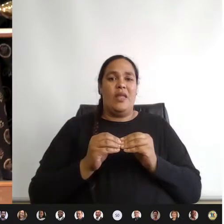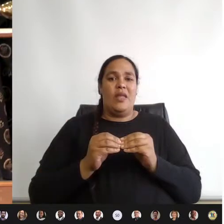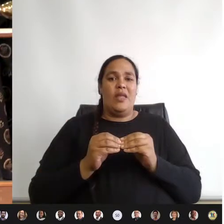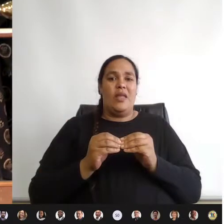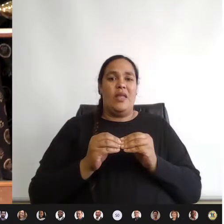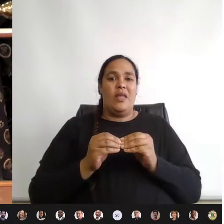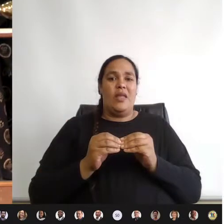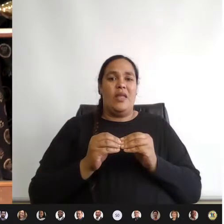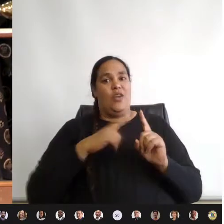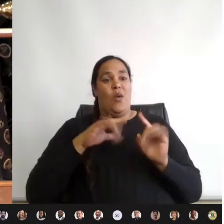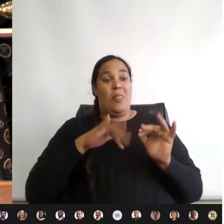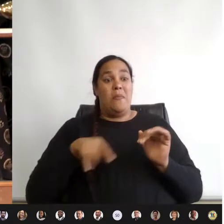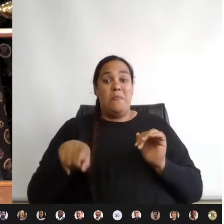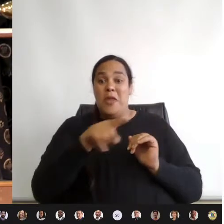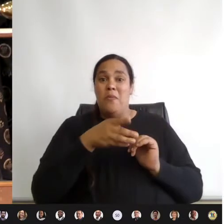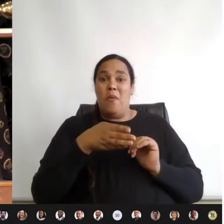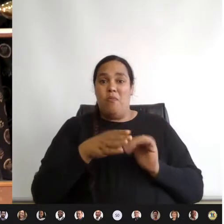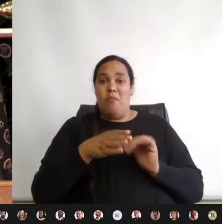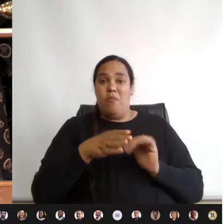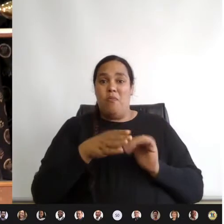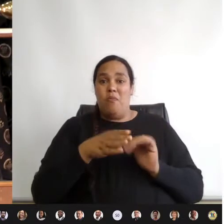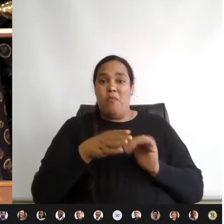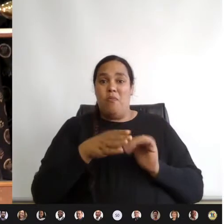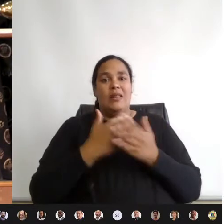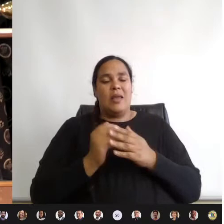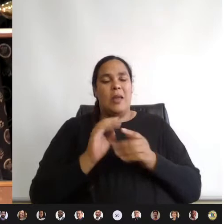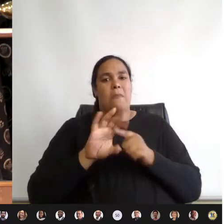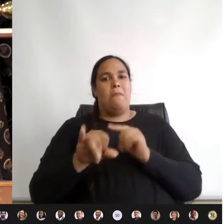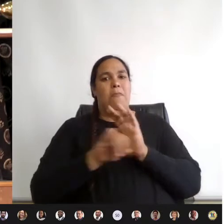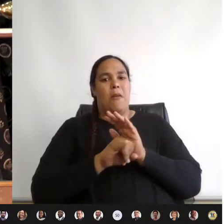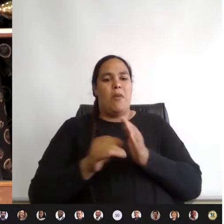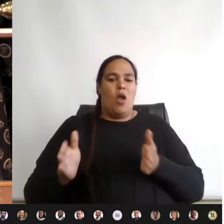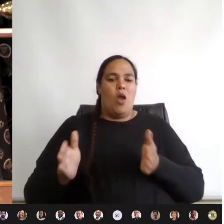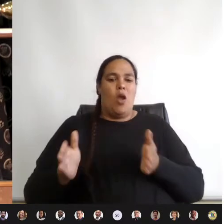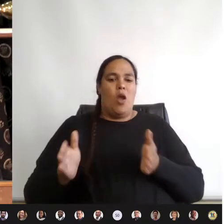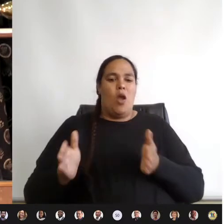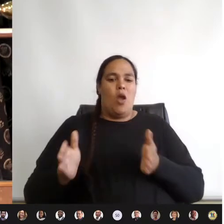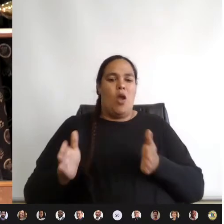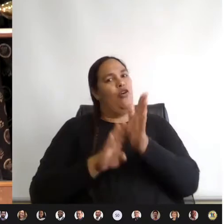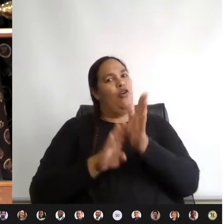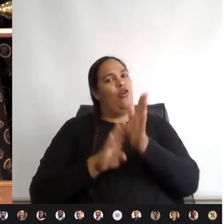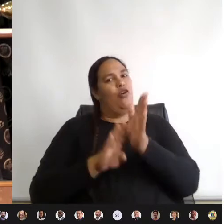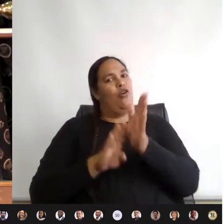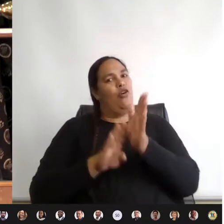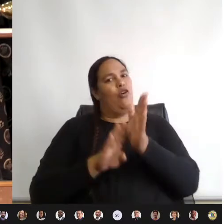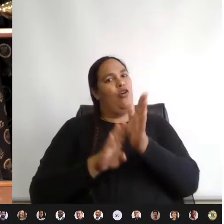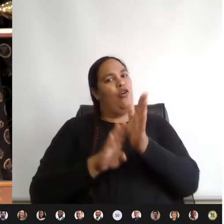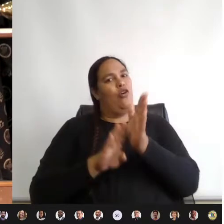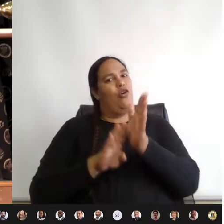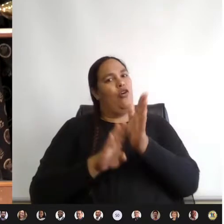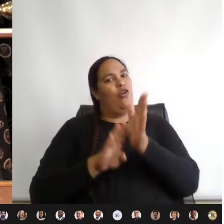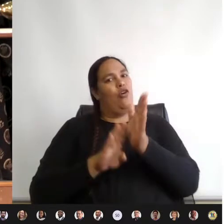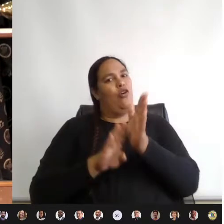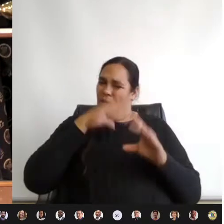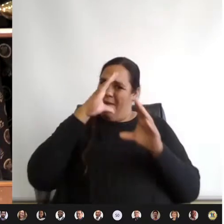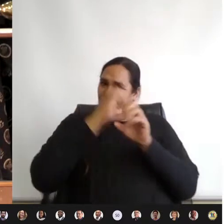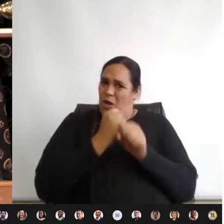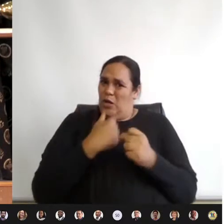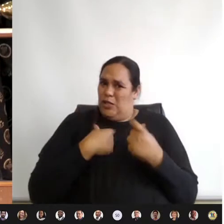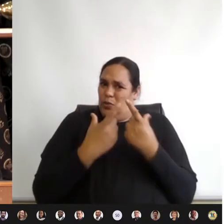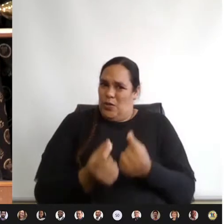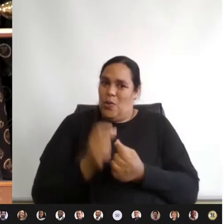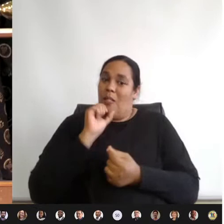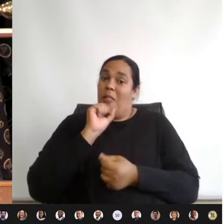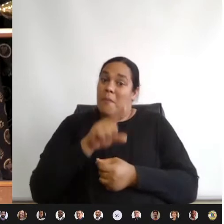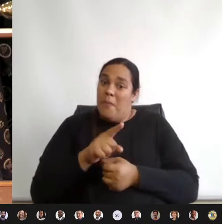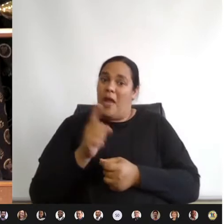that citizens in this province can find a pathway to prosperity. That is what we focus on. That is what is